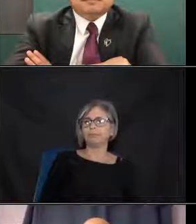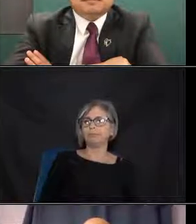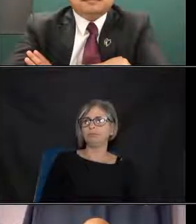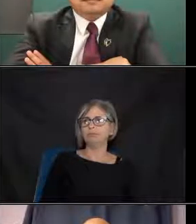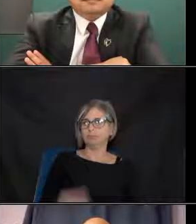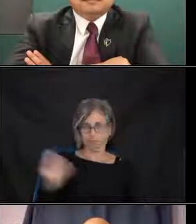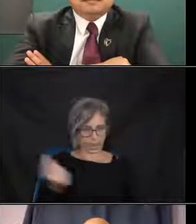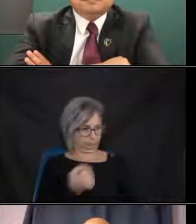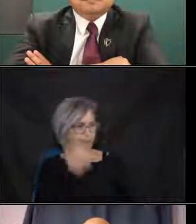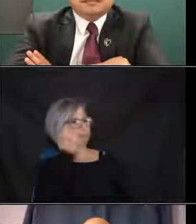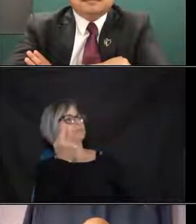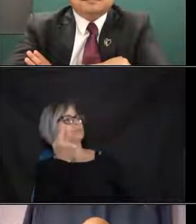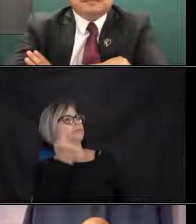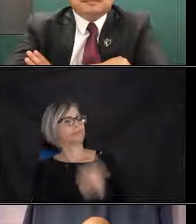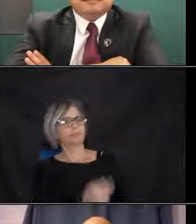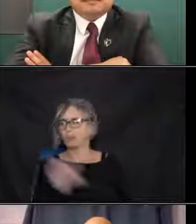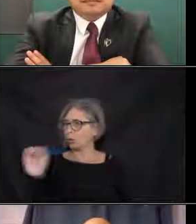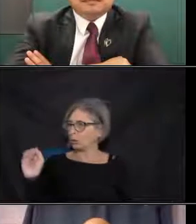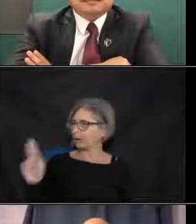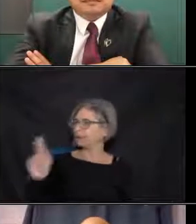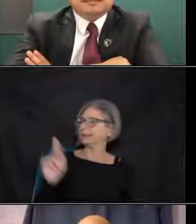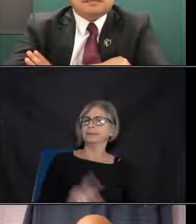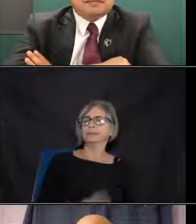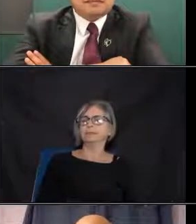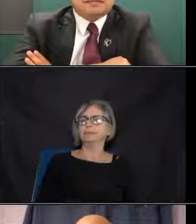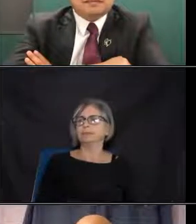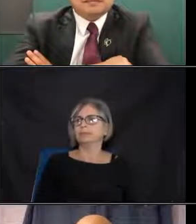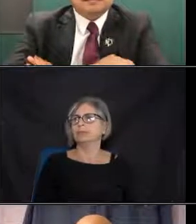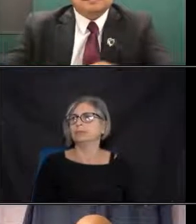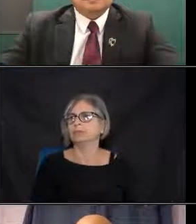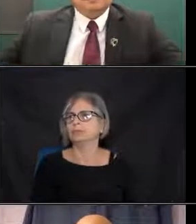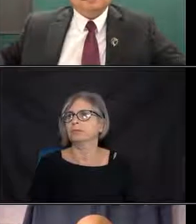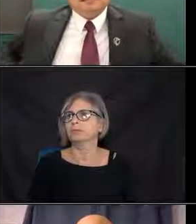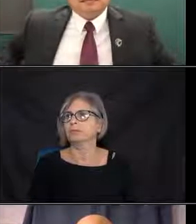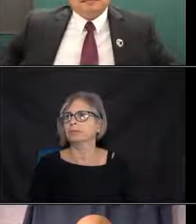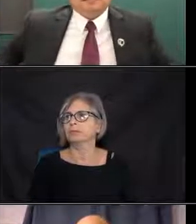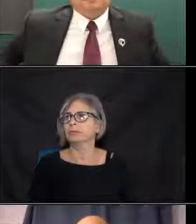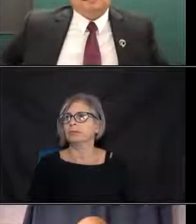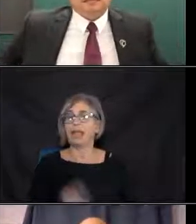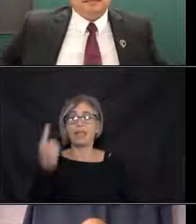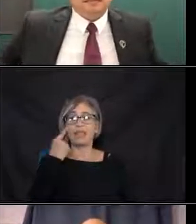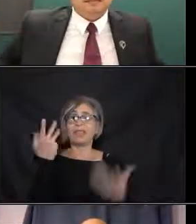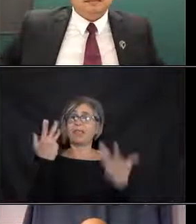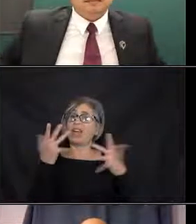Understood. Okay. And I guess that is it.